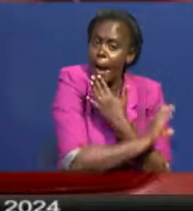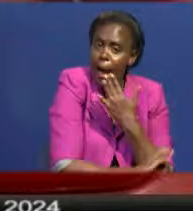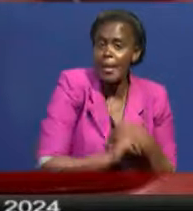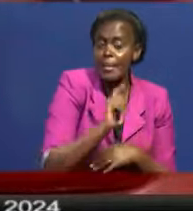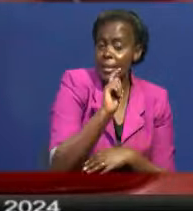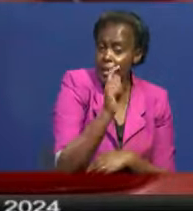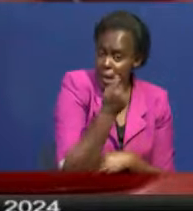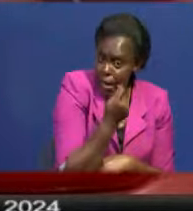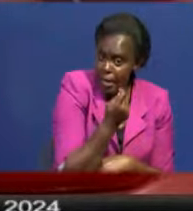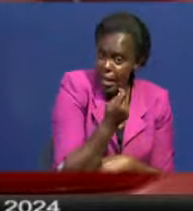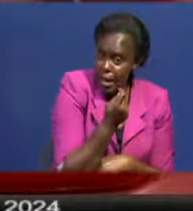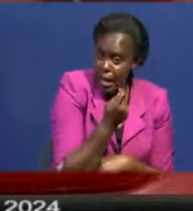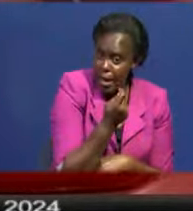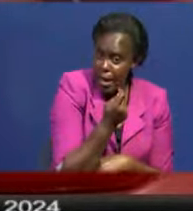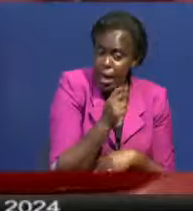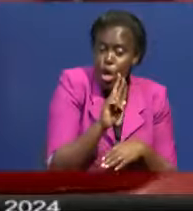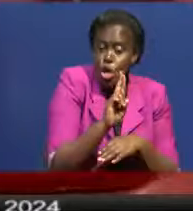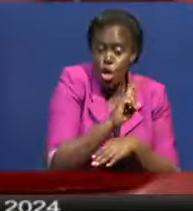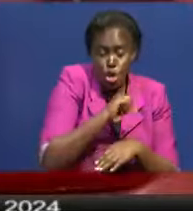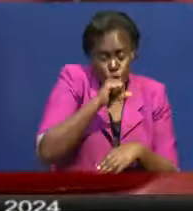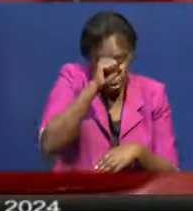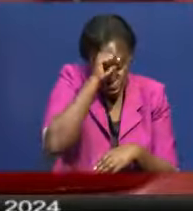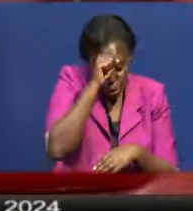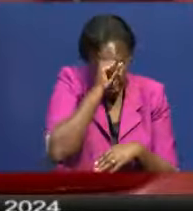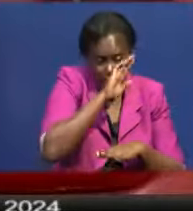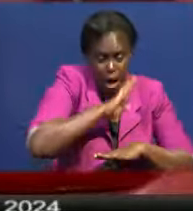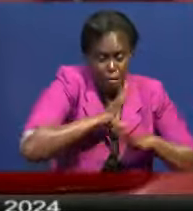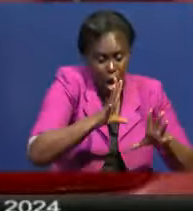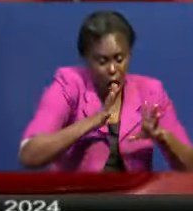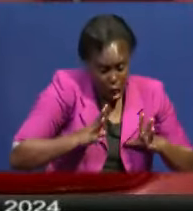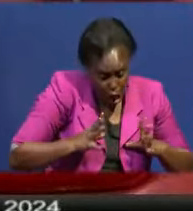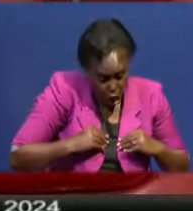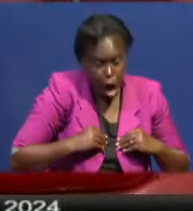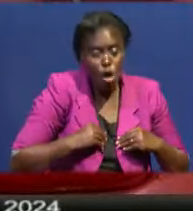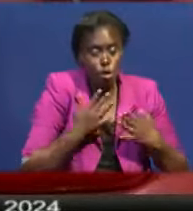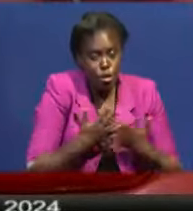Kenya, who are foolish enough to allow the product